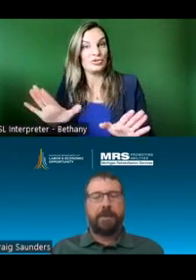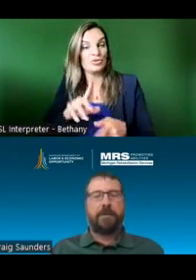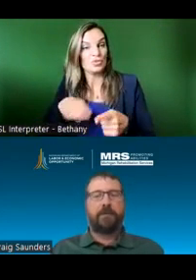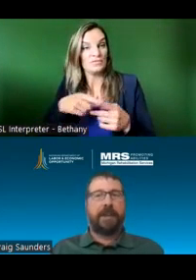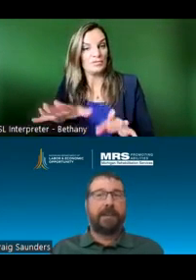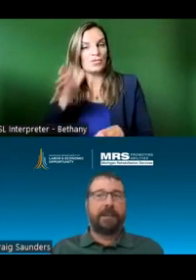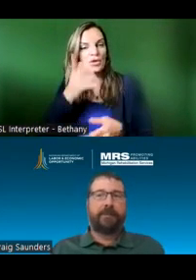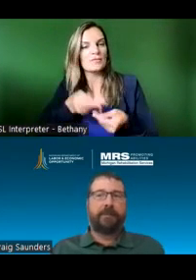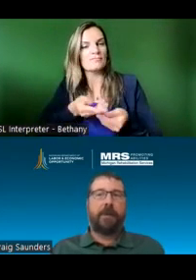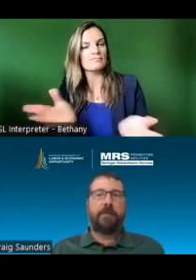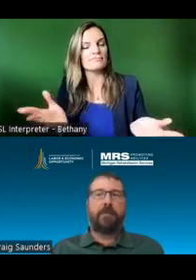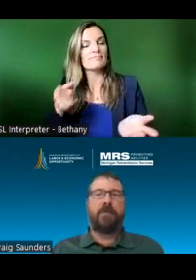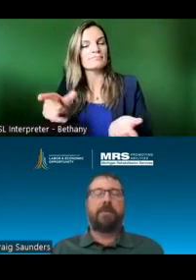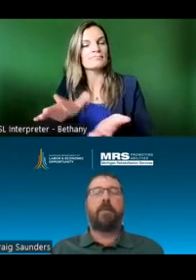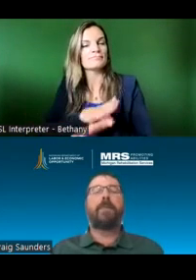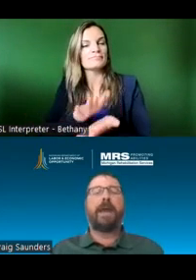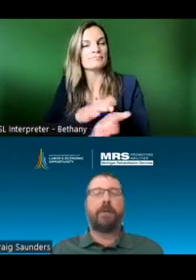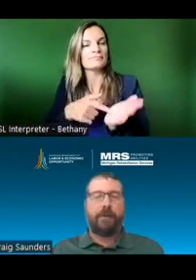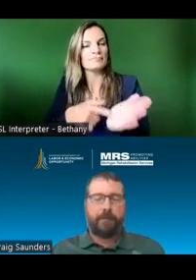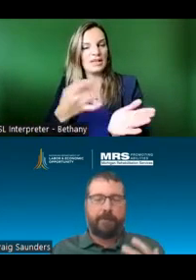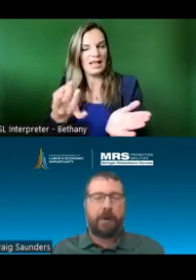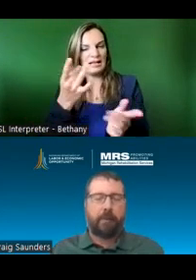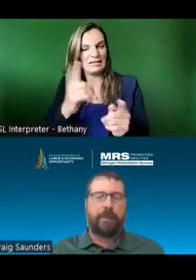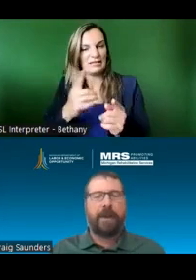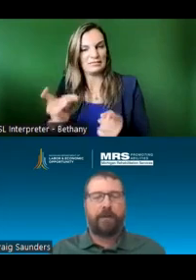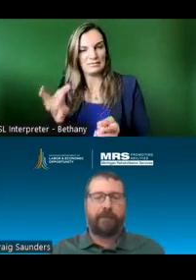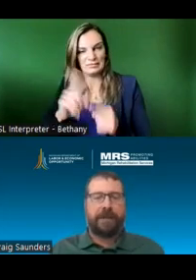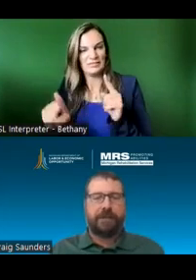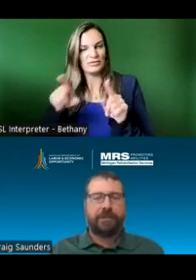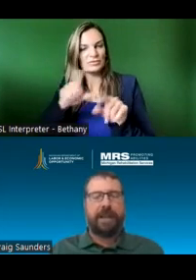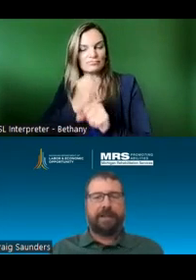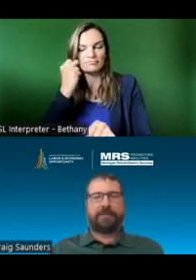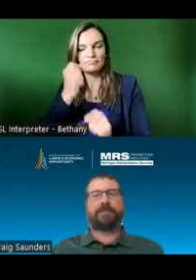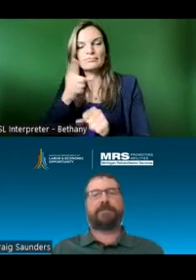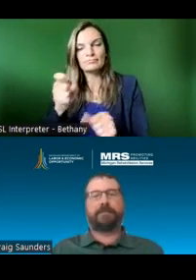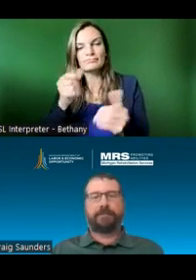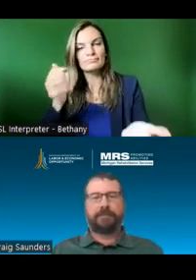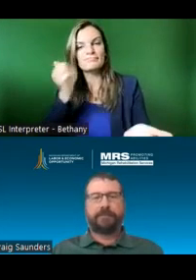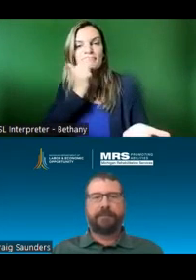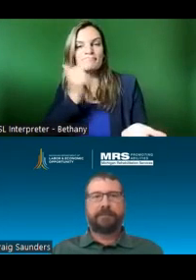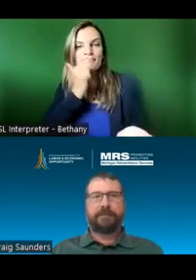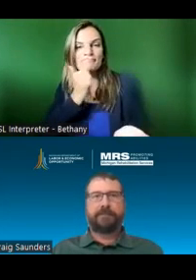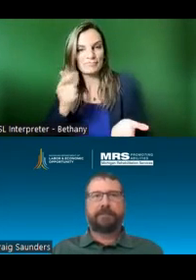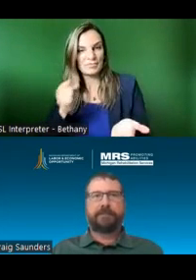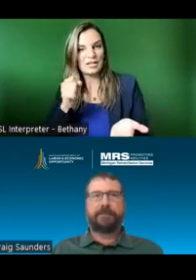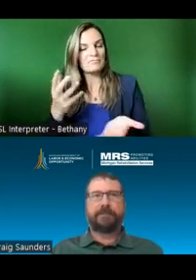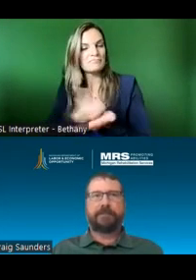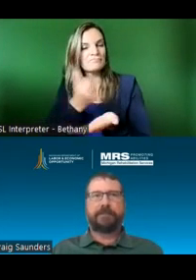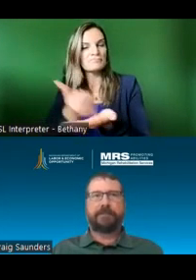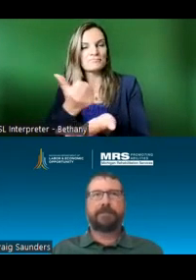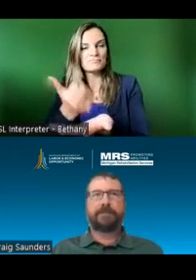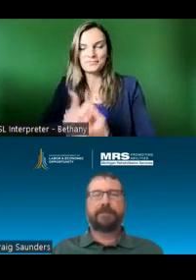which can be used daily to help you to be better prepared for each day.